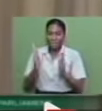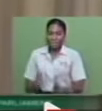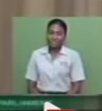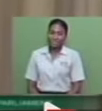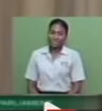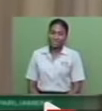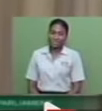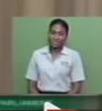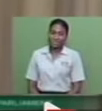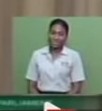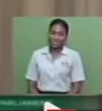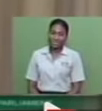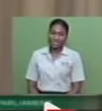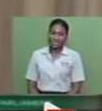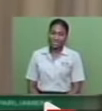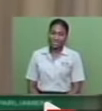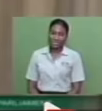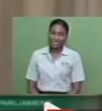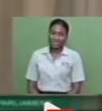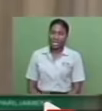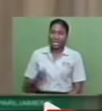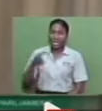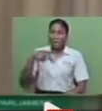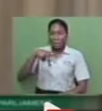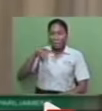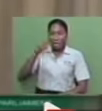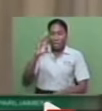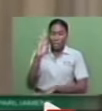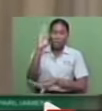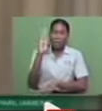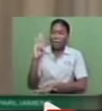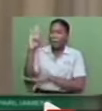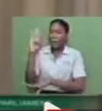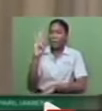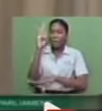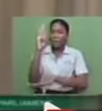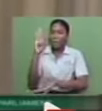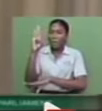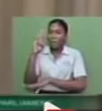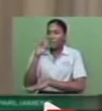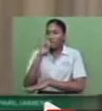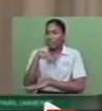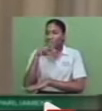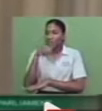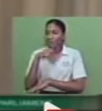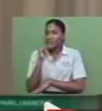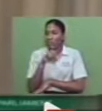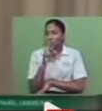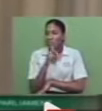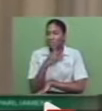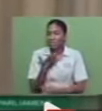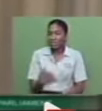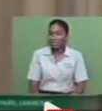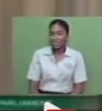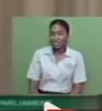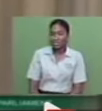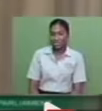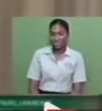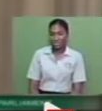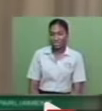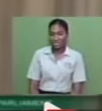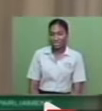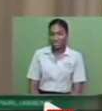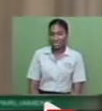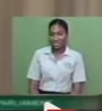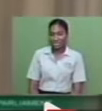full of broken promises and pitiful allocations. No wonder agriculture contributes less than